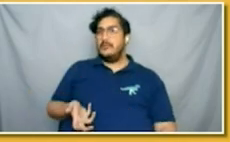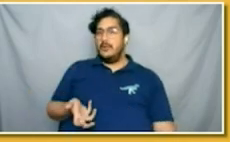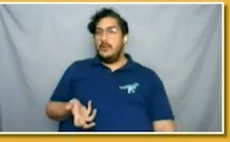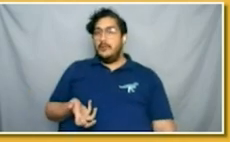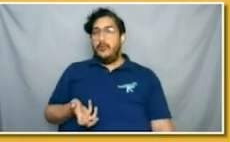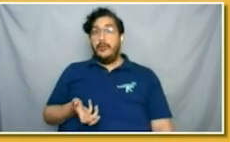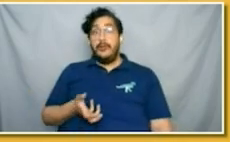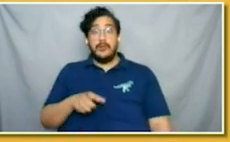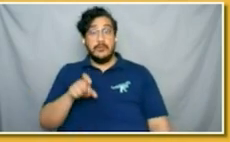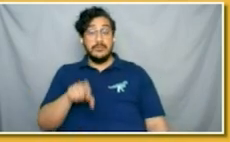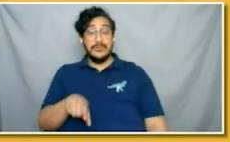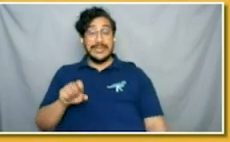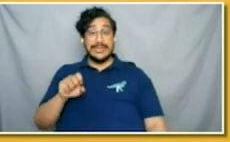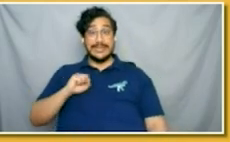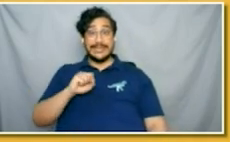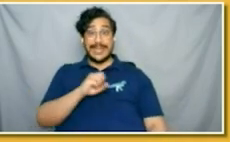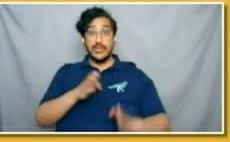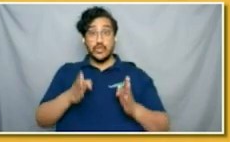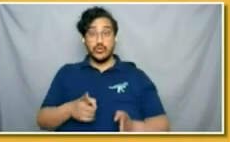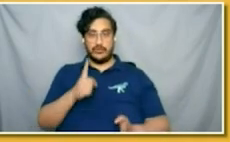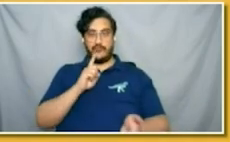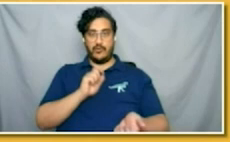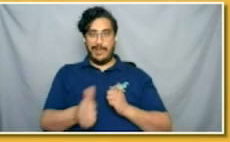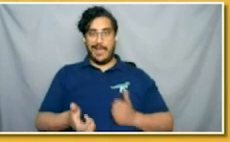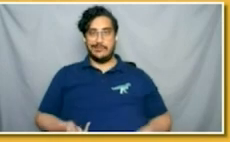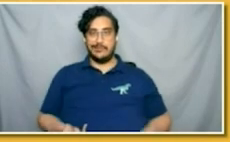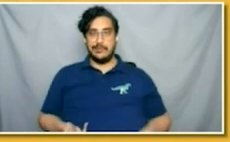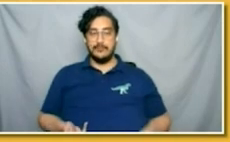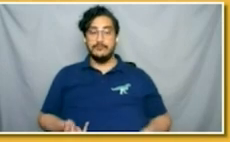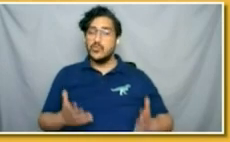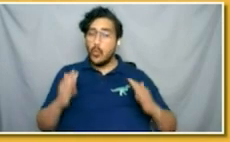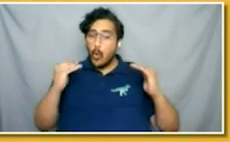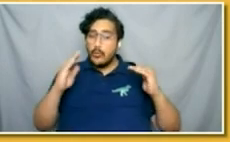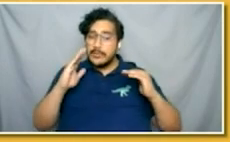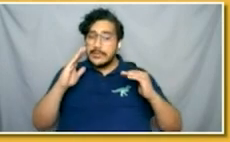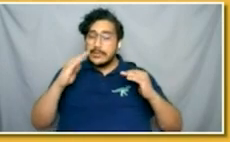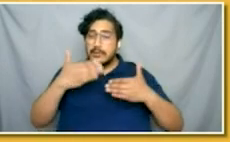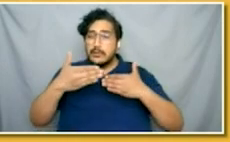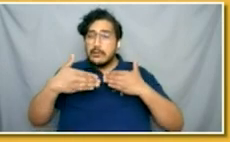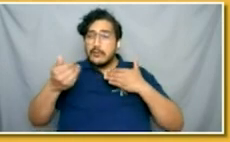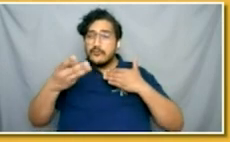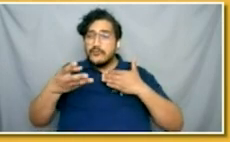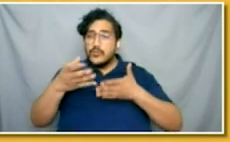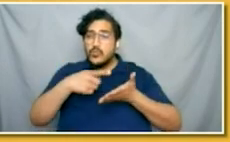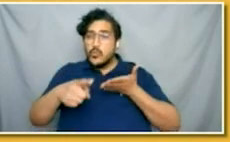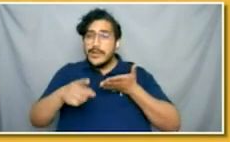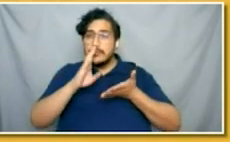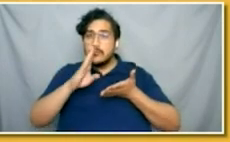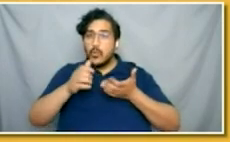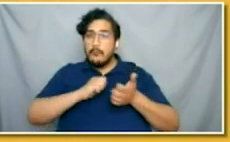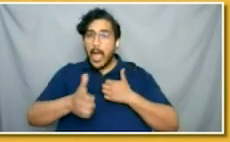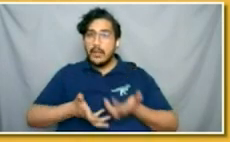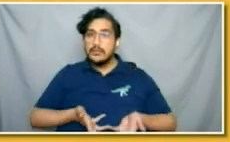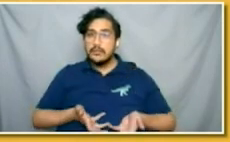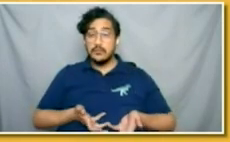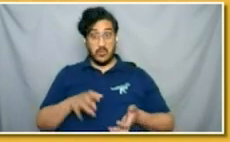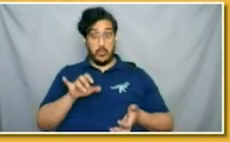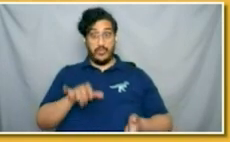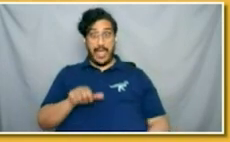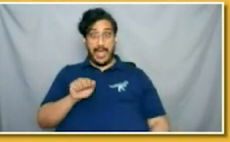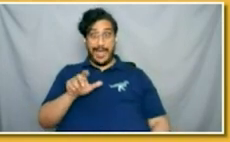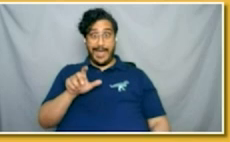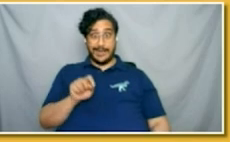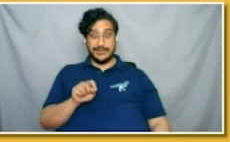bit of a hitch, but hoping to try to do it in the next couple of weeks. So with this act, of course, that's just one first